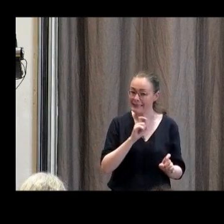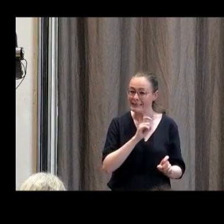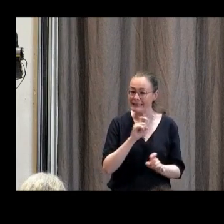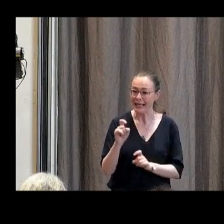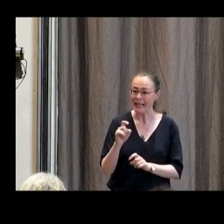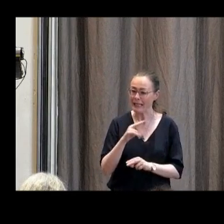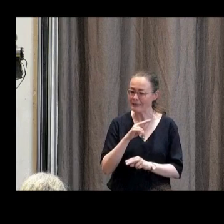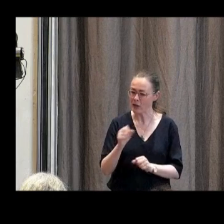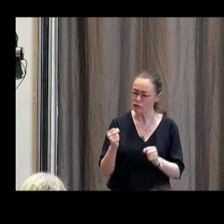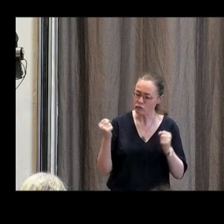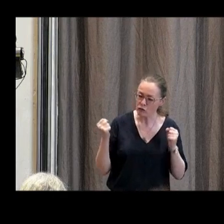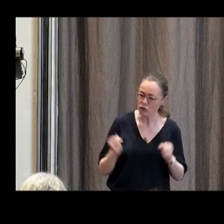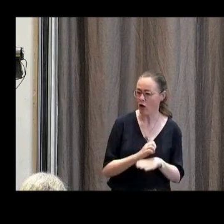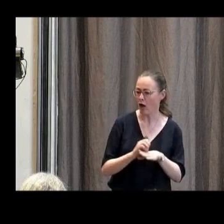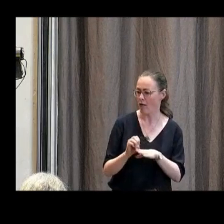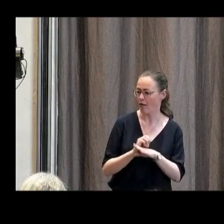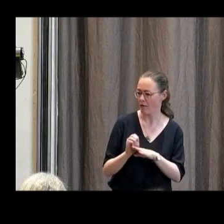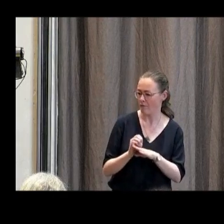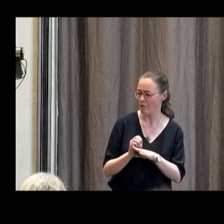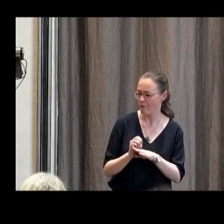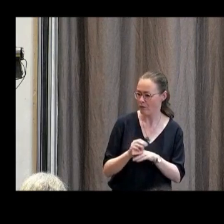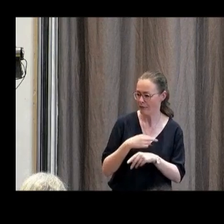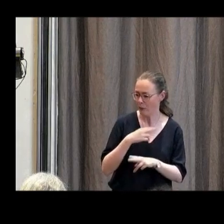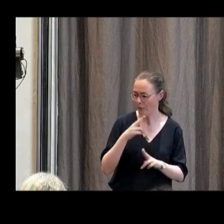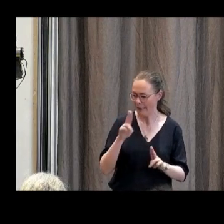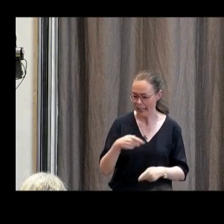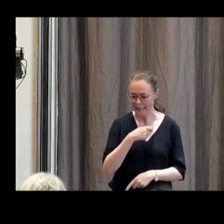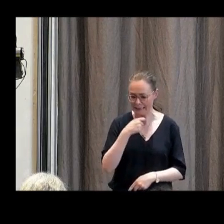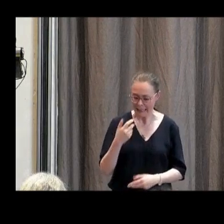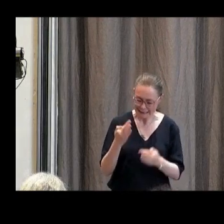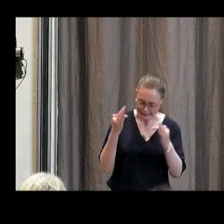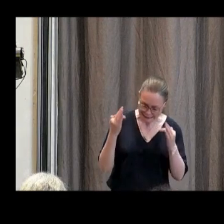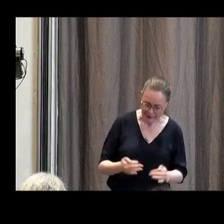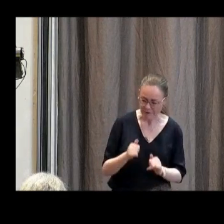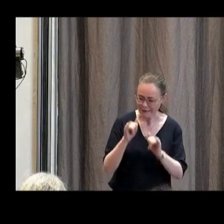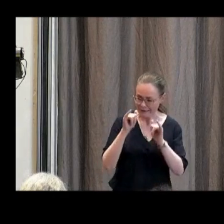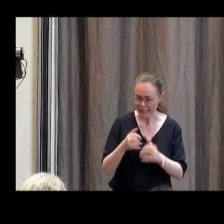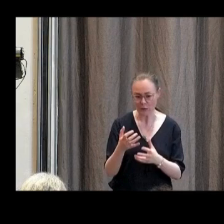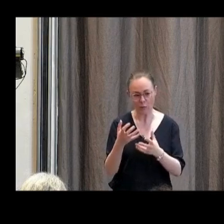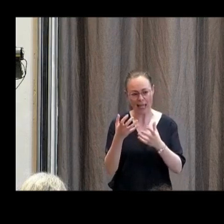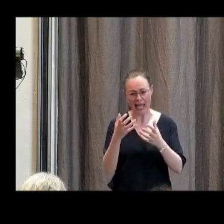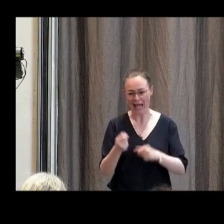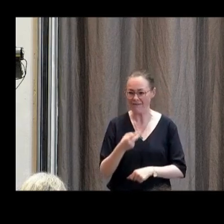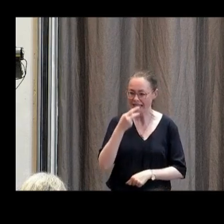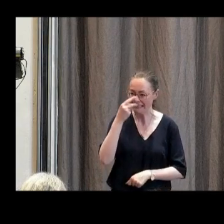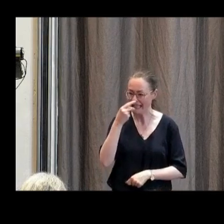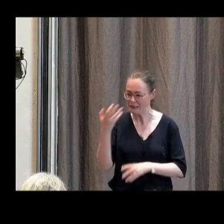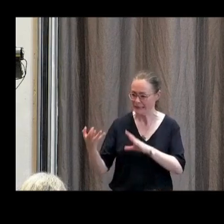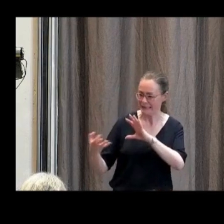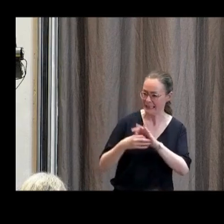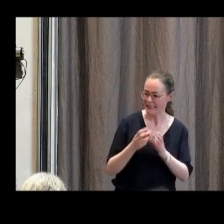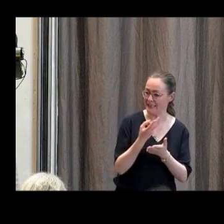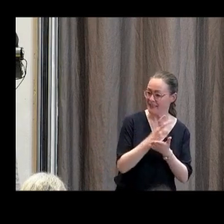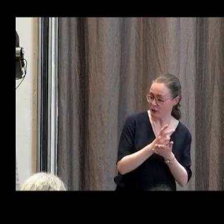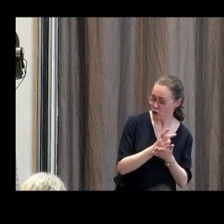not robust enough for us to really categorically say that we have a scent associated with seizure, but